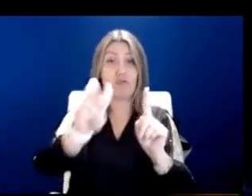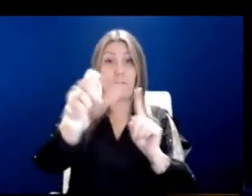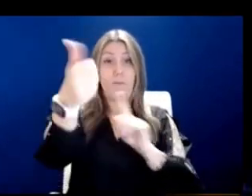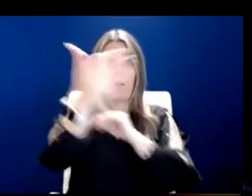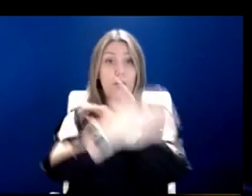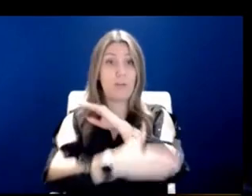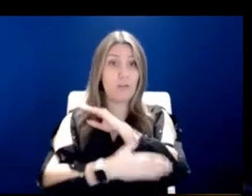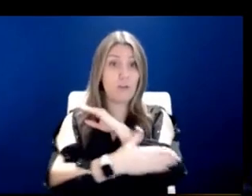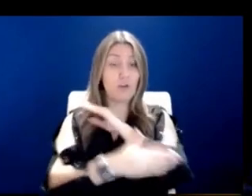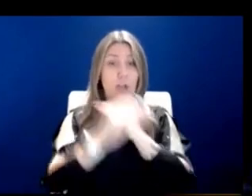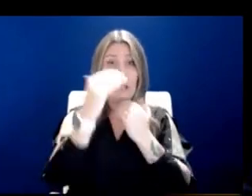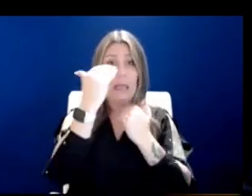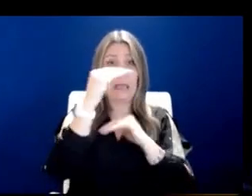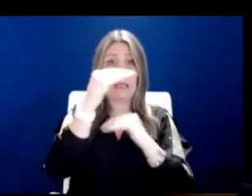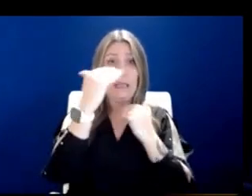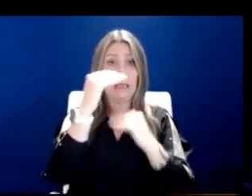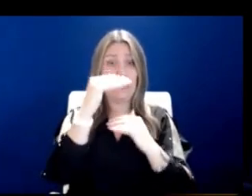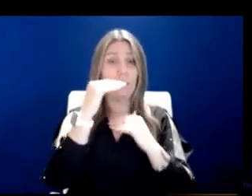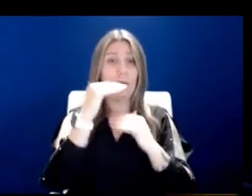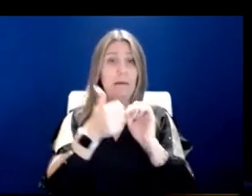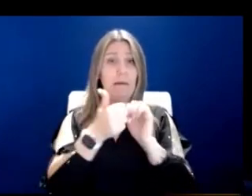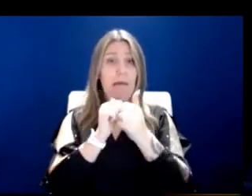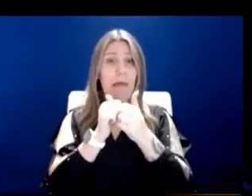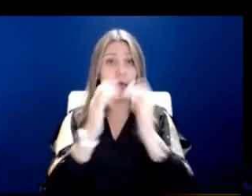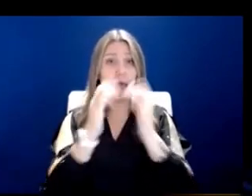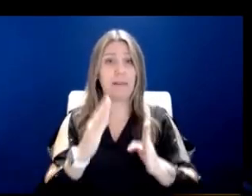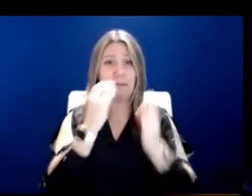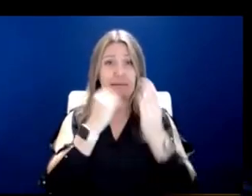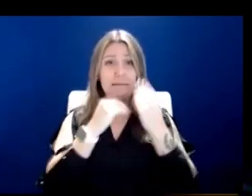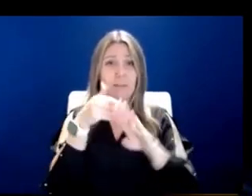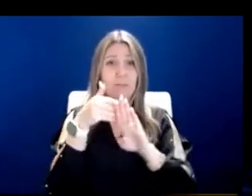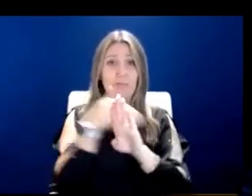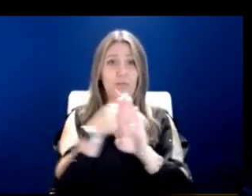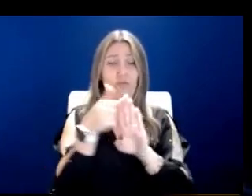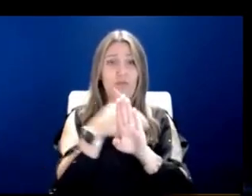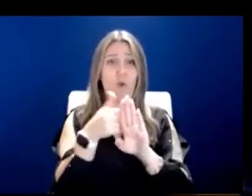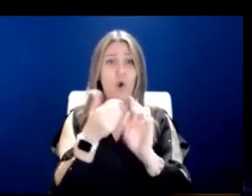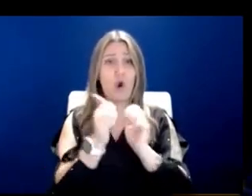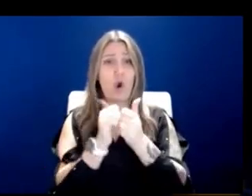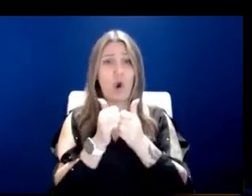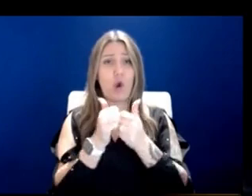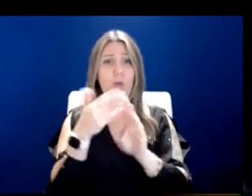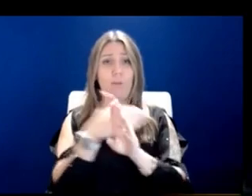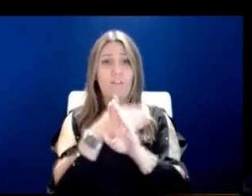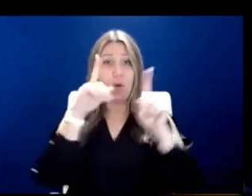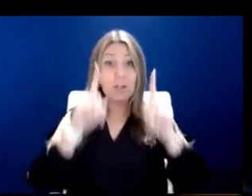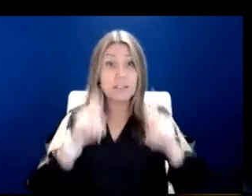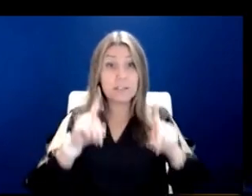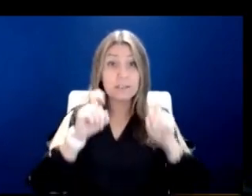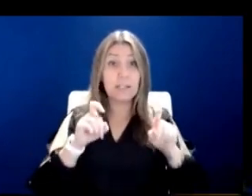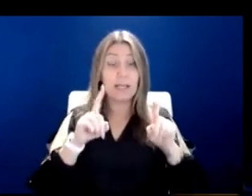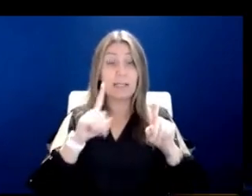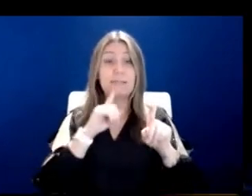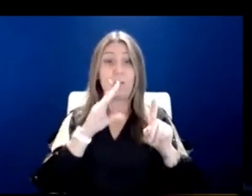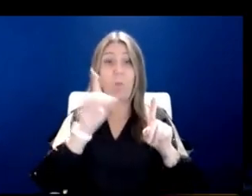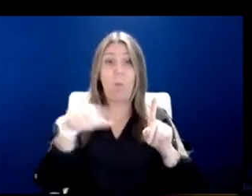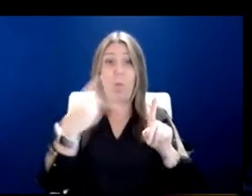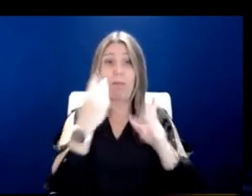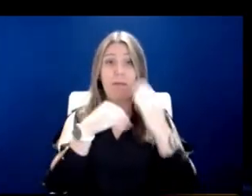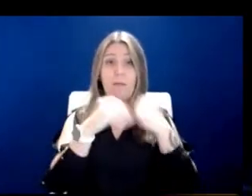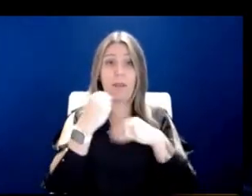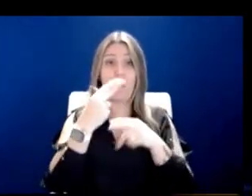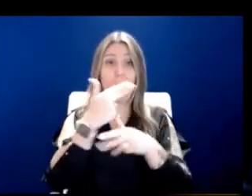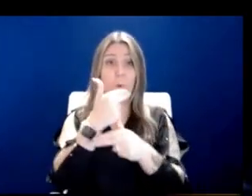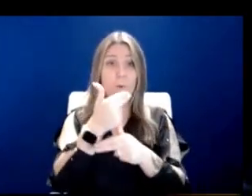our athletes to eating, at least before competitions, before they might get tested, to only eating in the hotel or where they're staying at. So